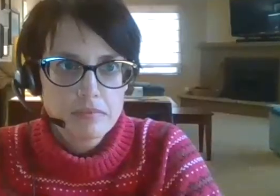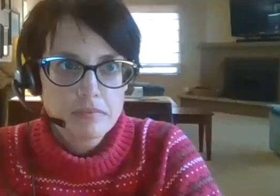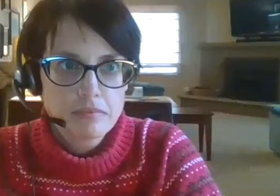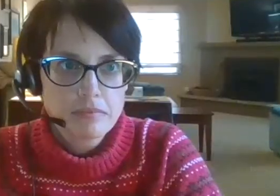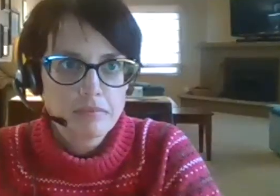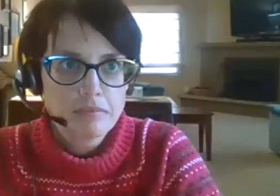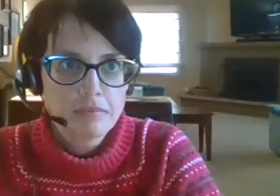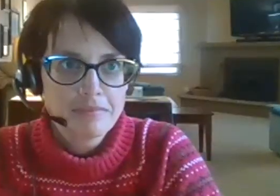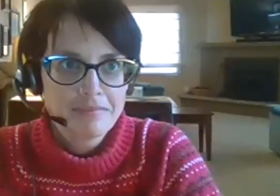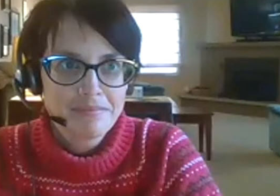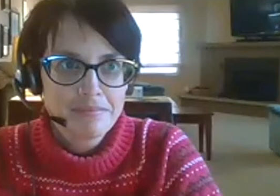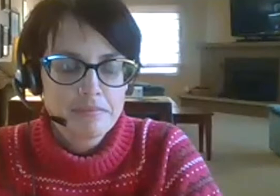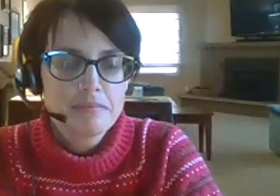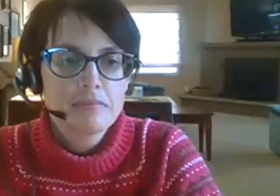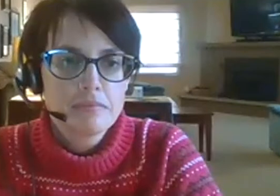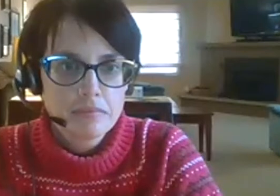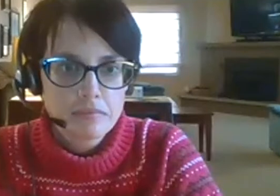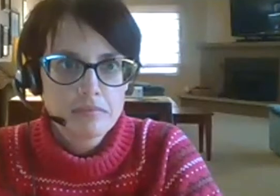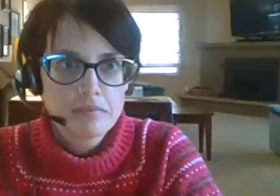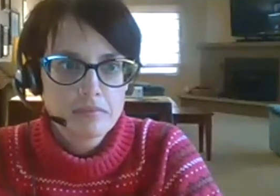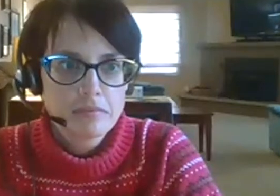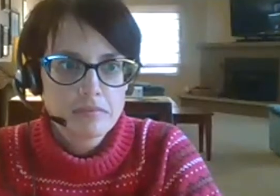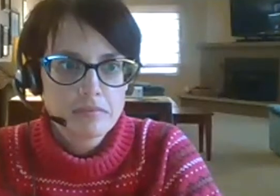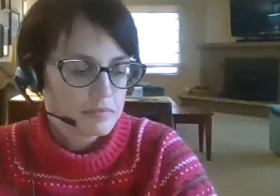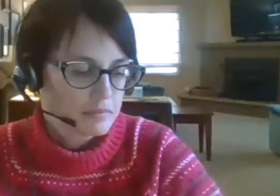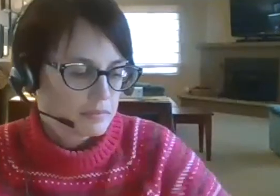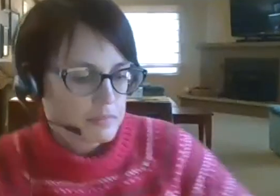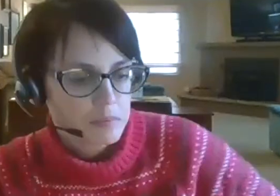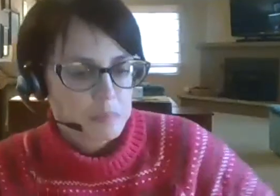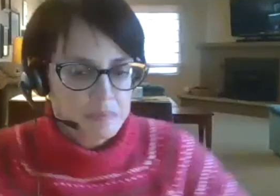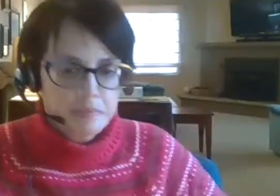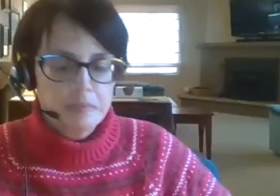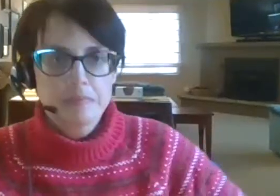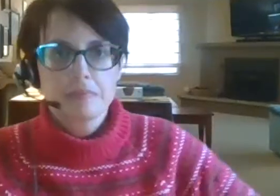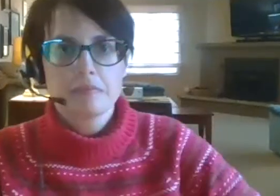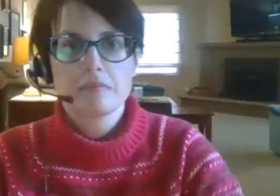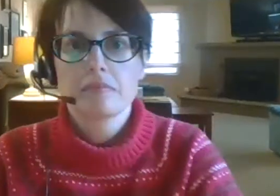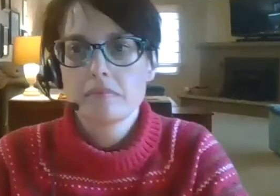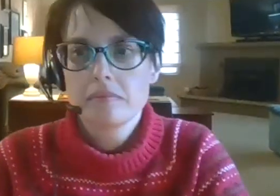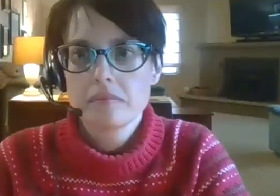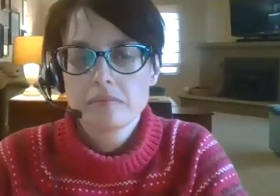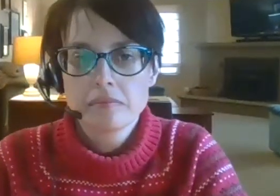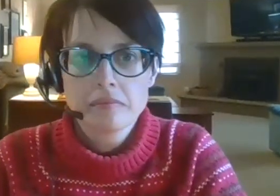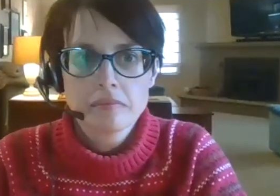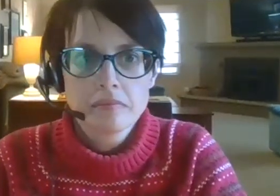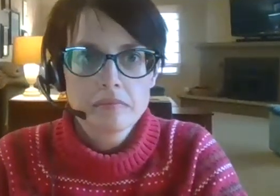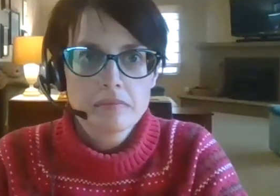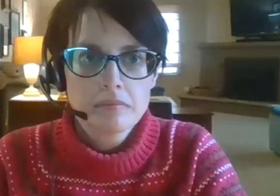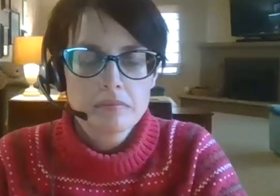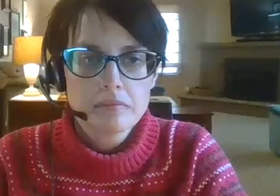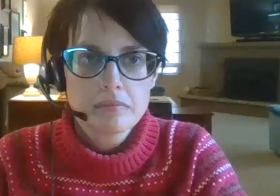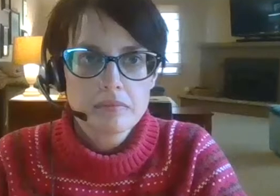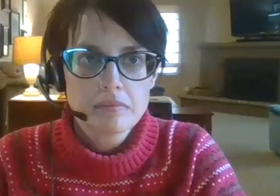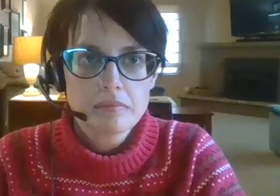So we are now live and recording. So again, good morning, everyone. We ask if there are times when you do share